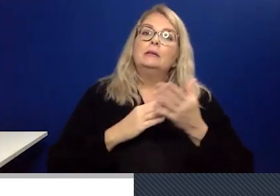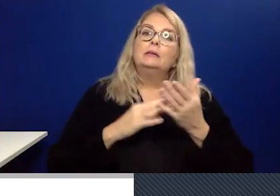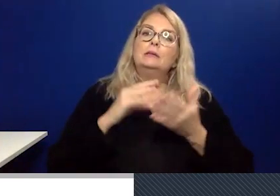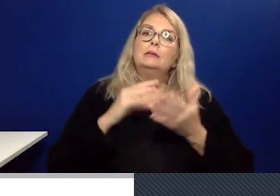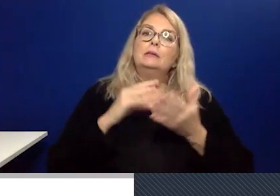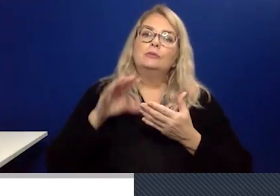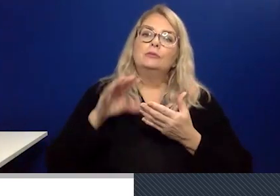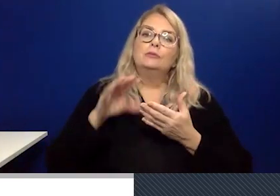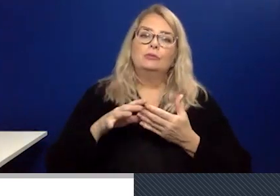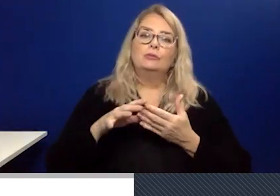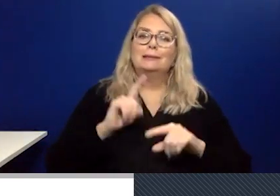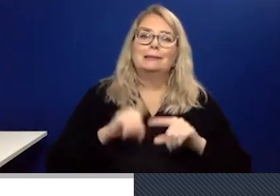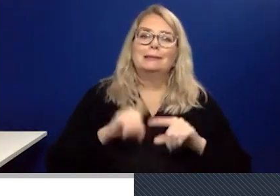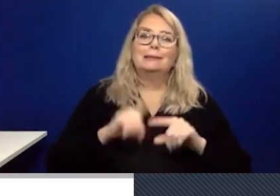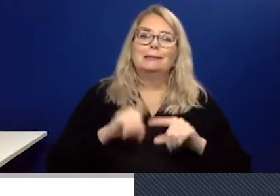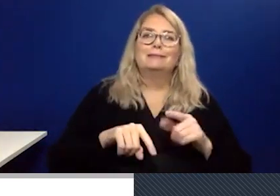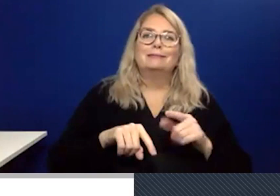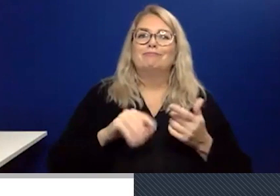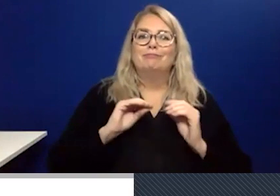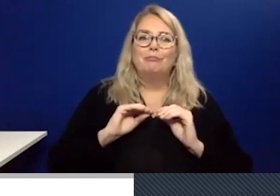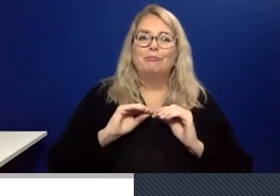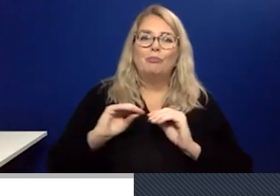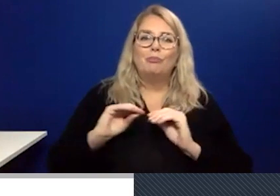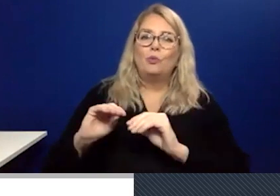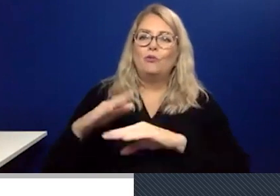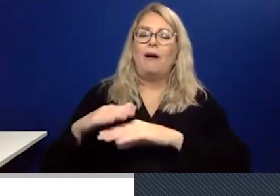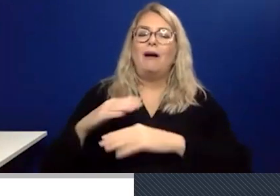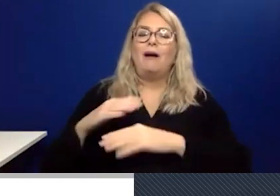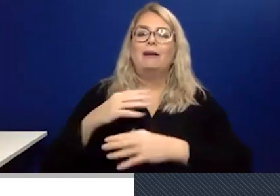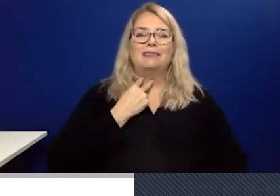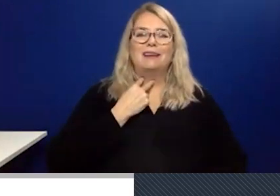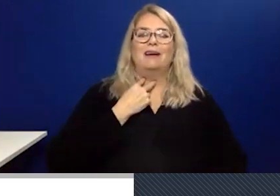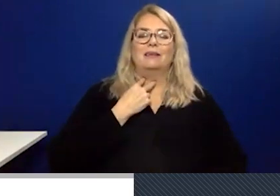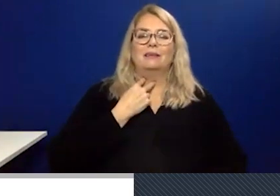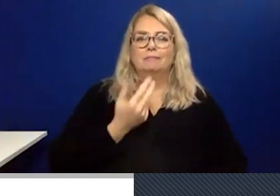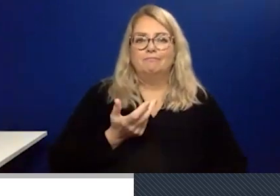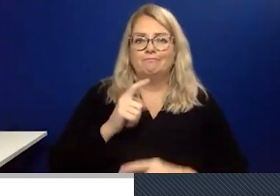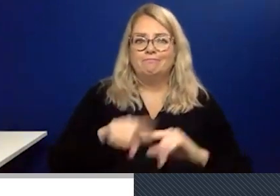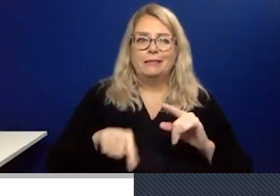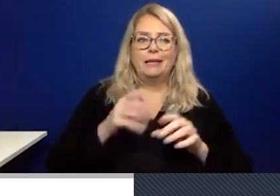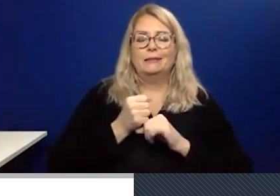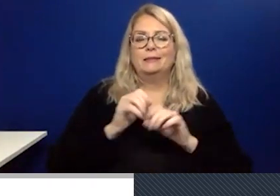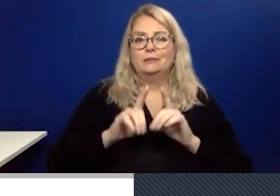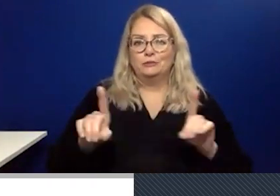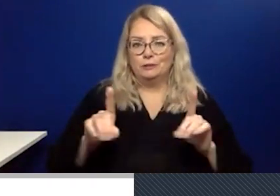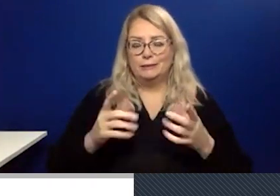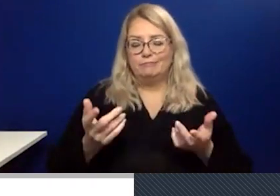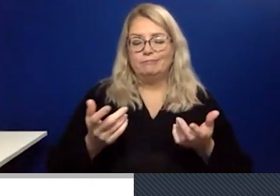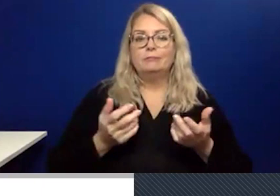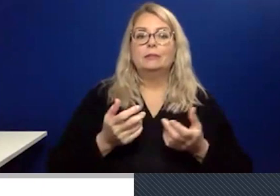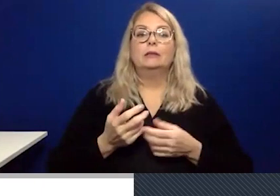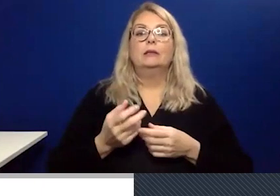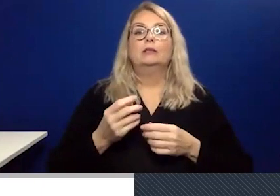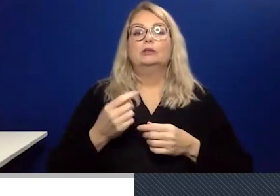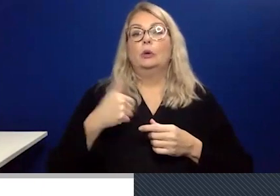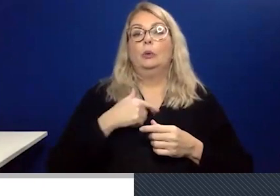move on and continue to get degrees for various reasons, but we ended up creating these 2